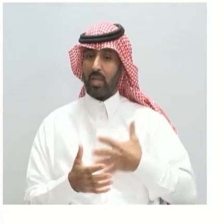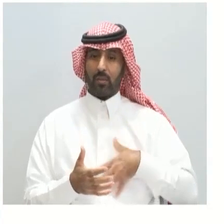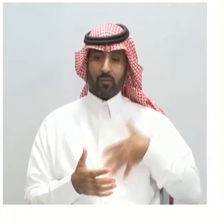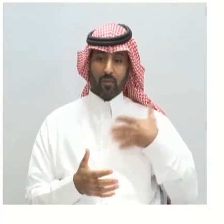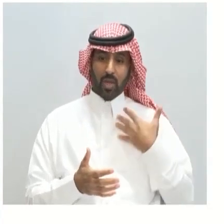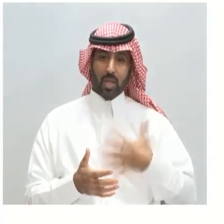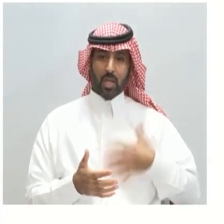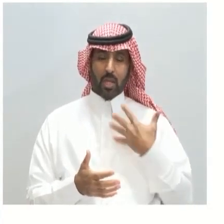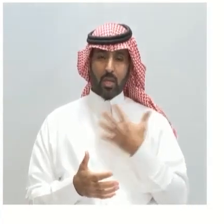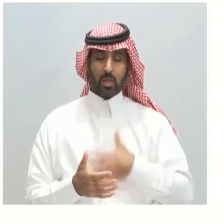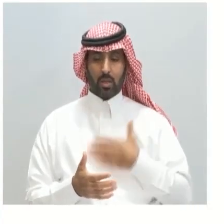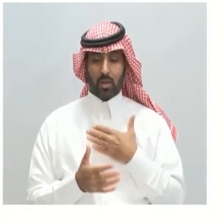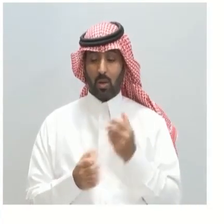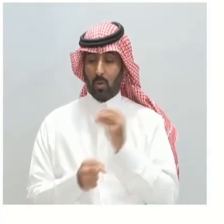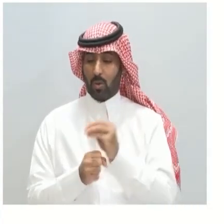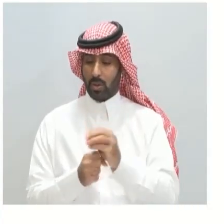feeling? So